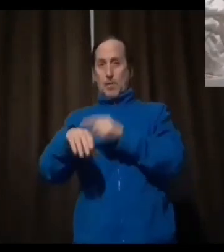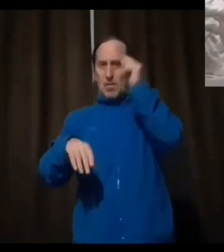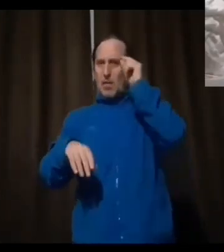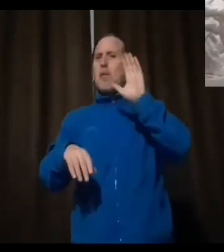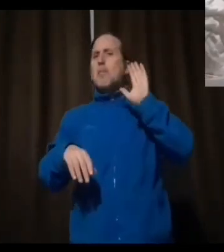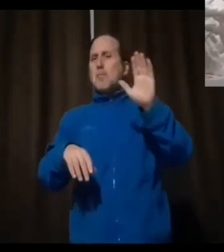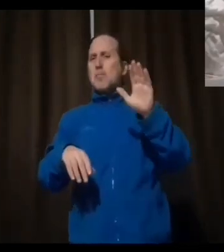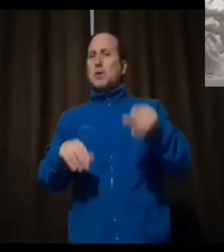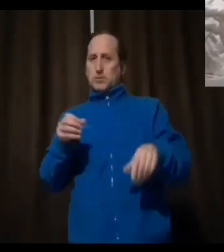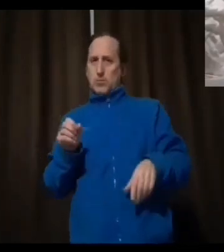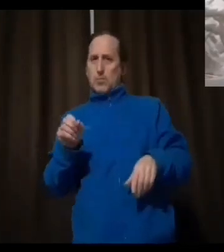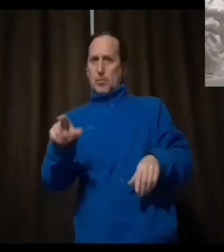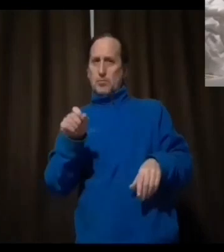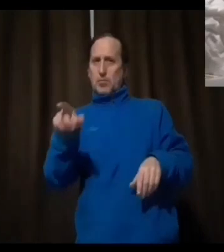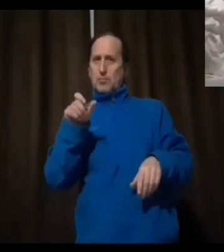that's 100% of the time